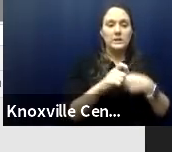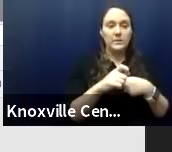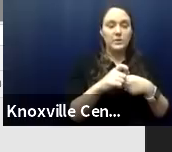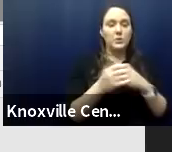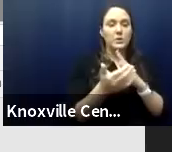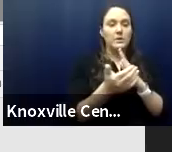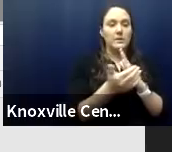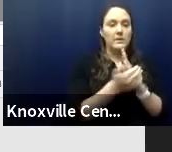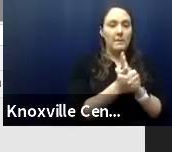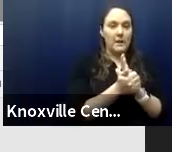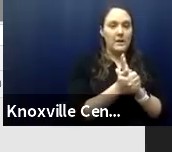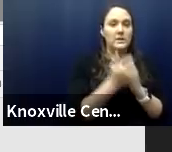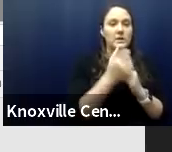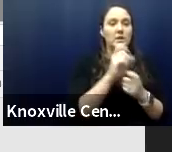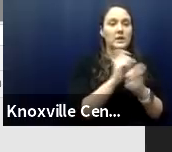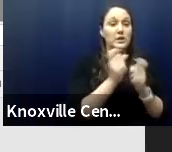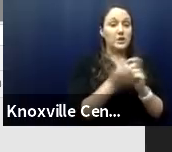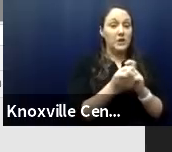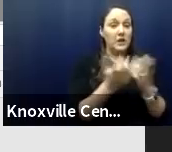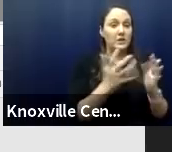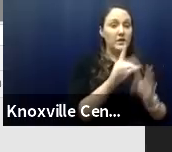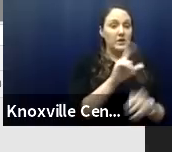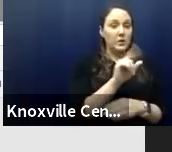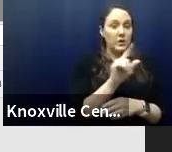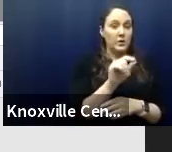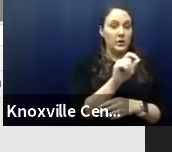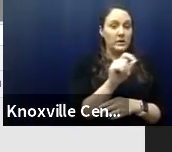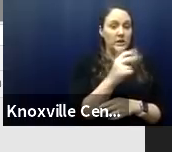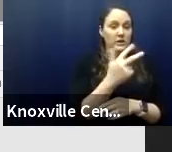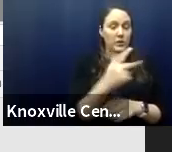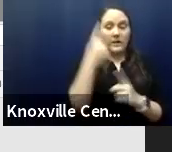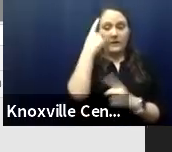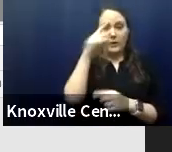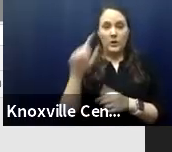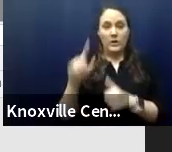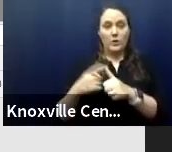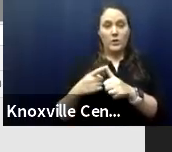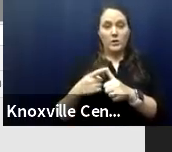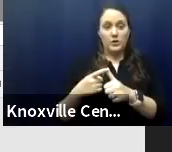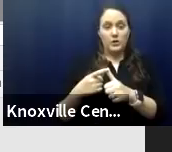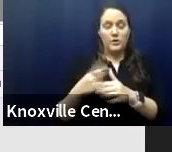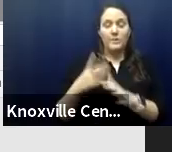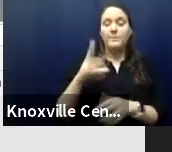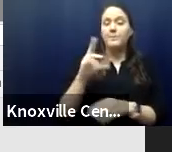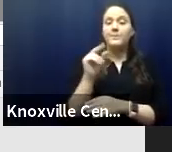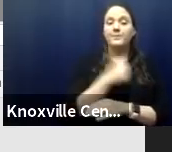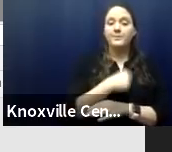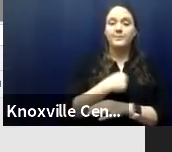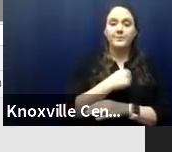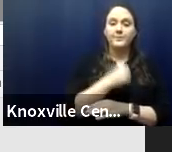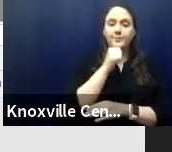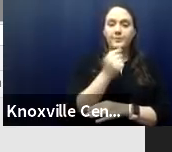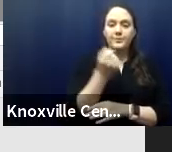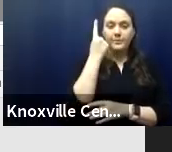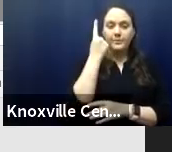amended 2020-3 for the original 2020-3. Well, actually, no, I'm sorry, I didn't quite understand what the